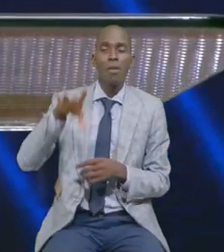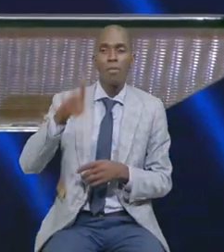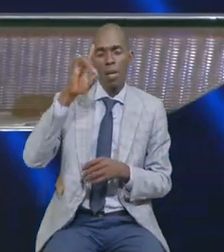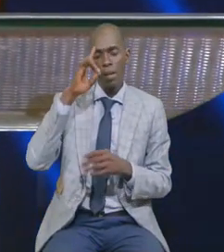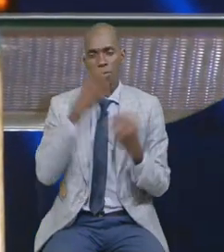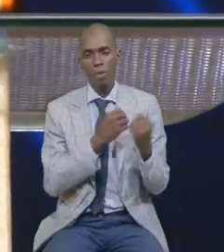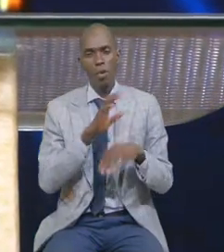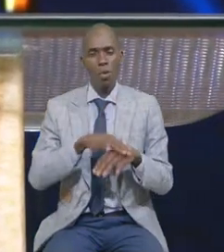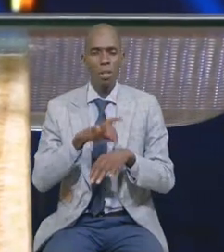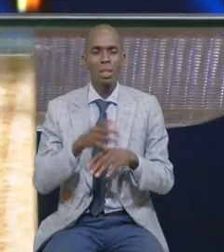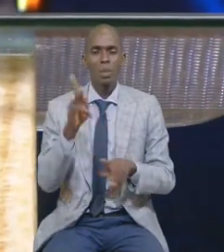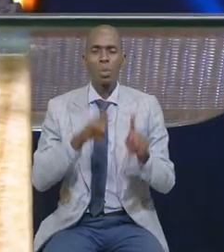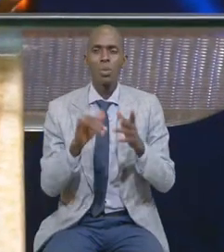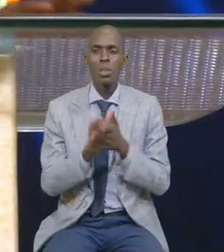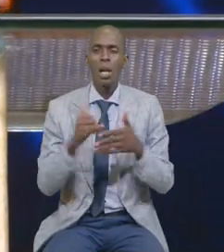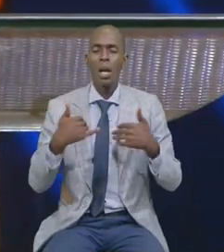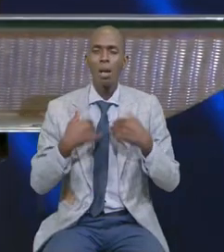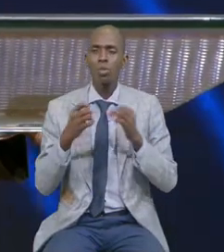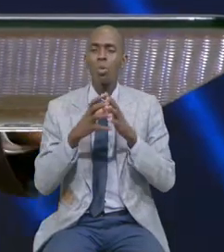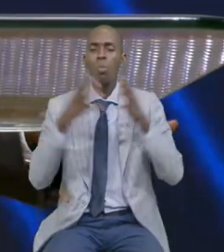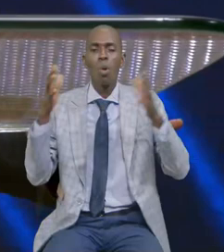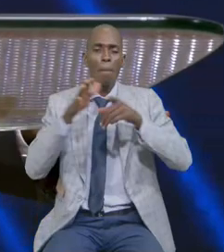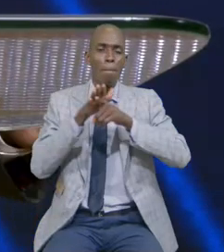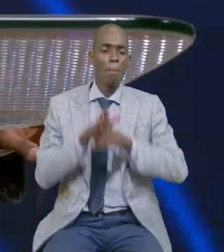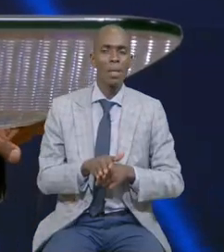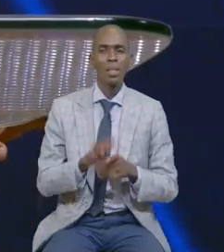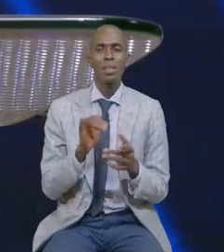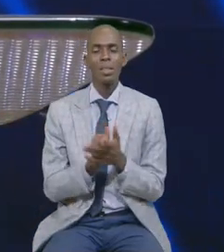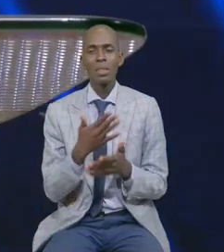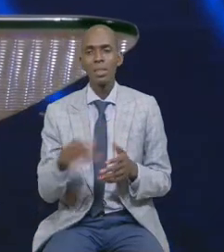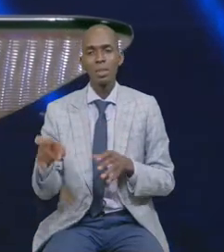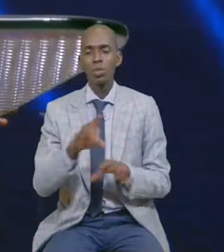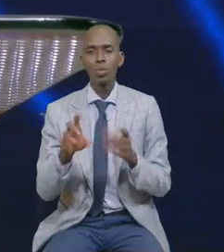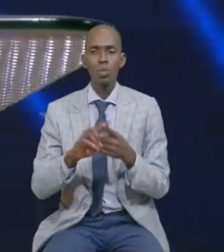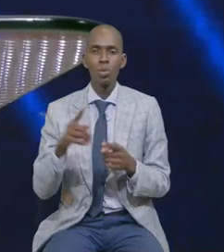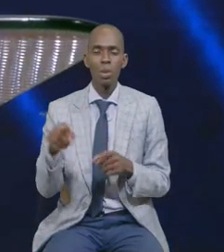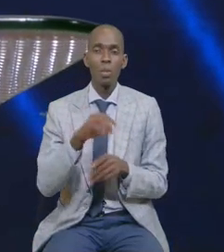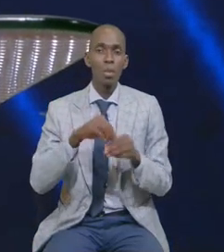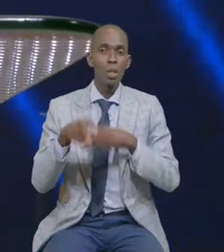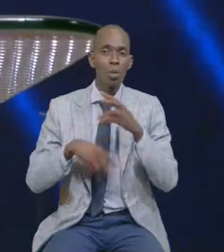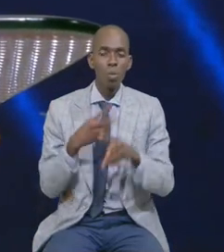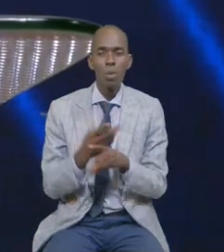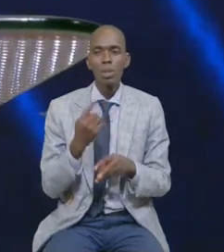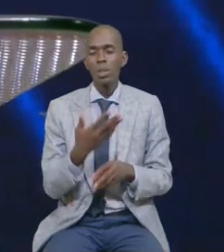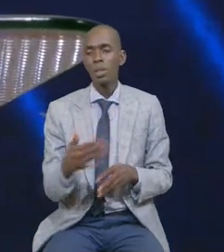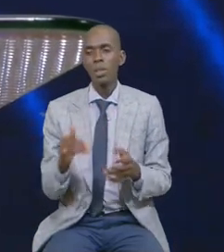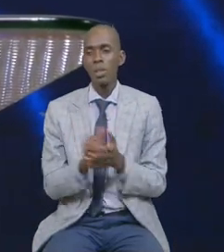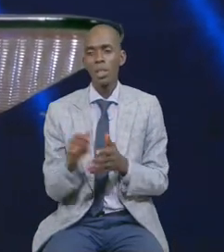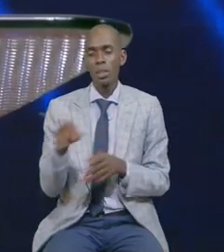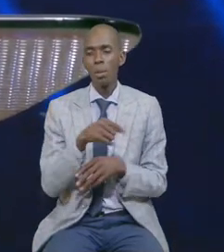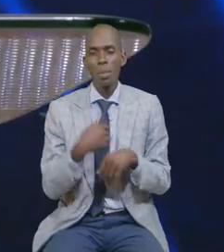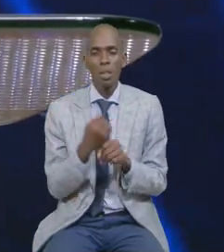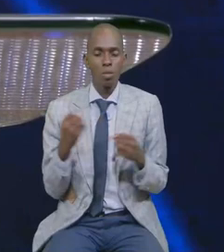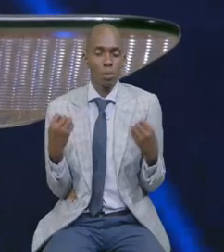much under pressure that the things they do to them in the world and the things they threaten them with in the world